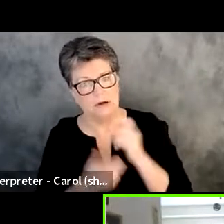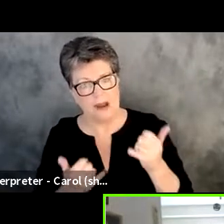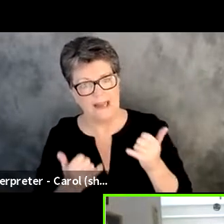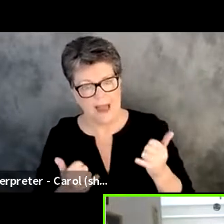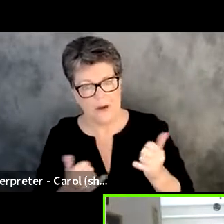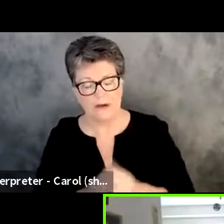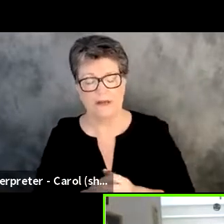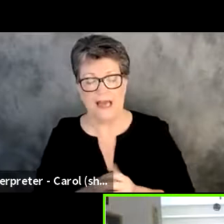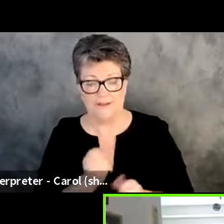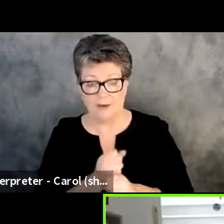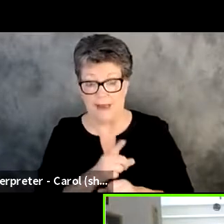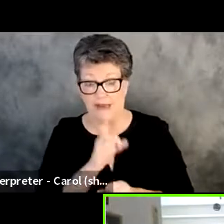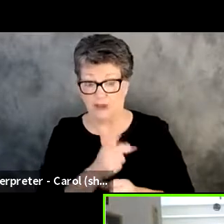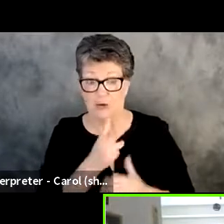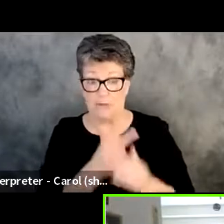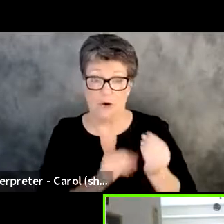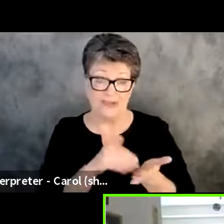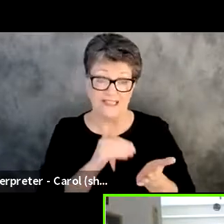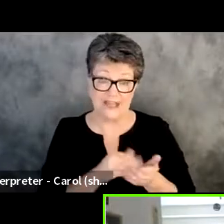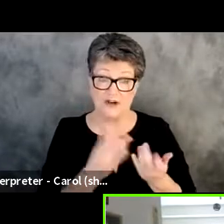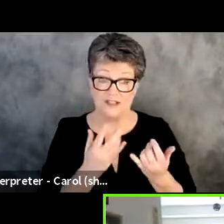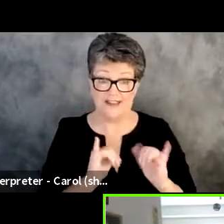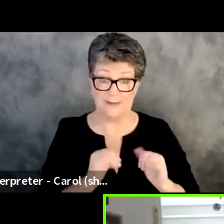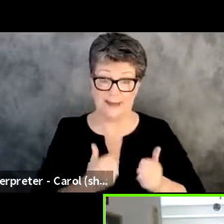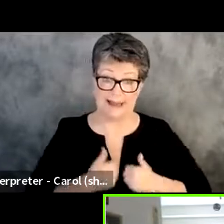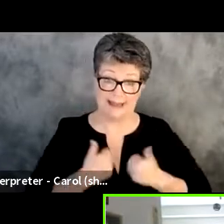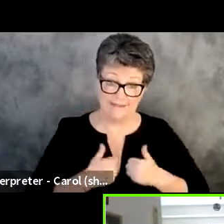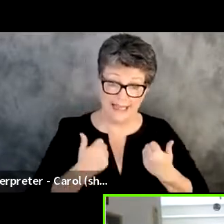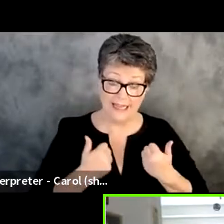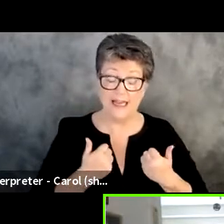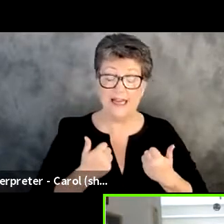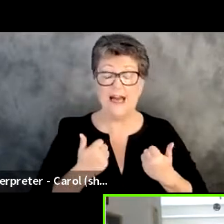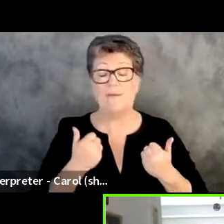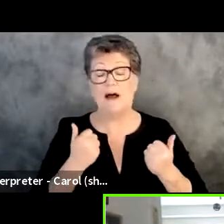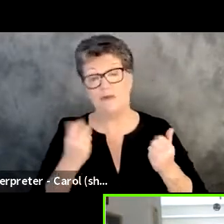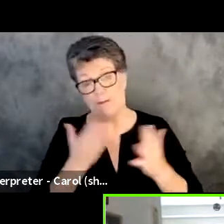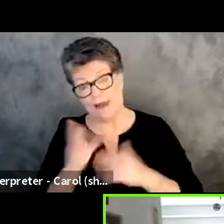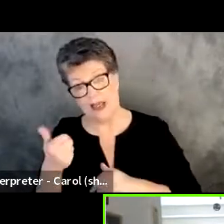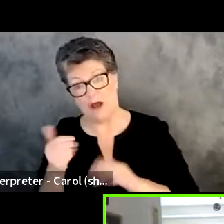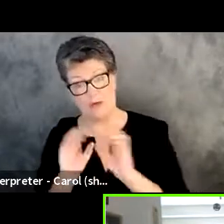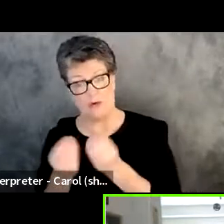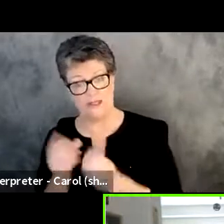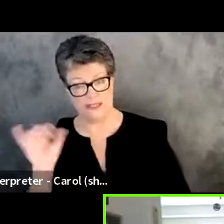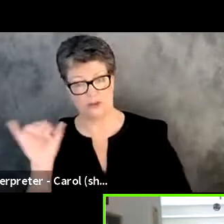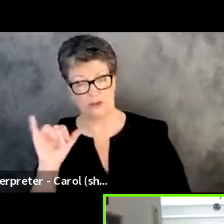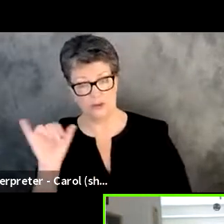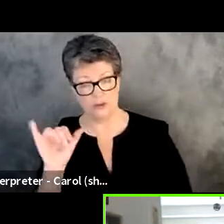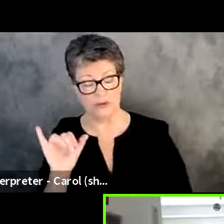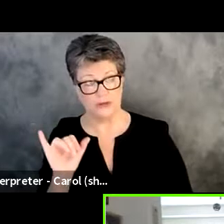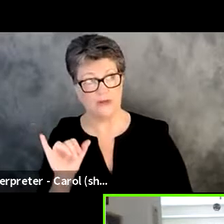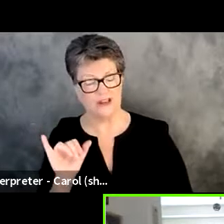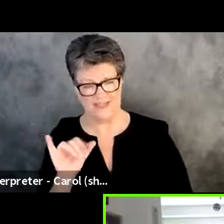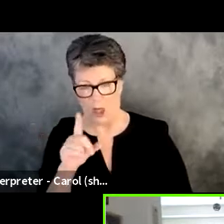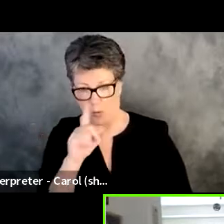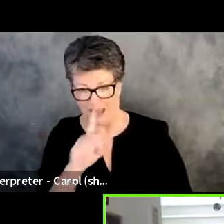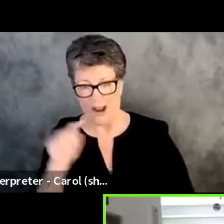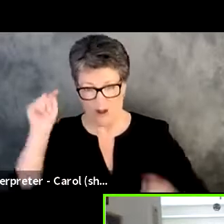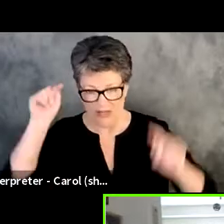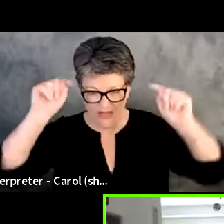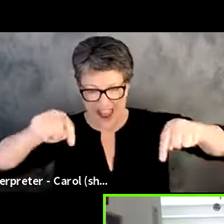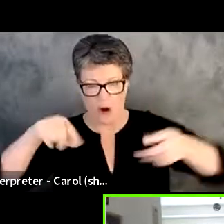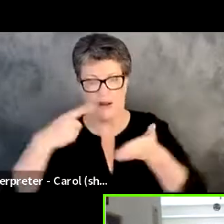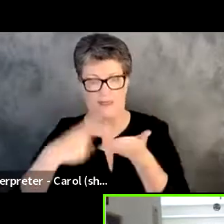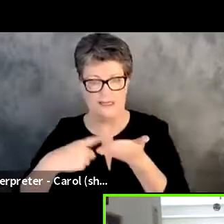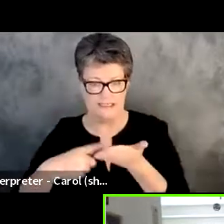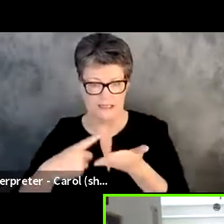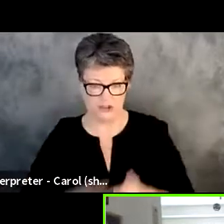to make sure, both through the Centers for Independent Living, but through many other organizations, that we are at the table. I mean, I think we